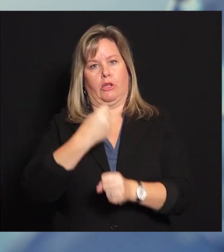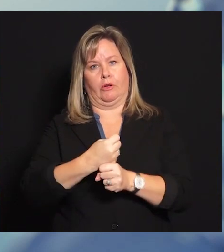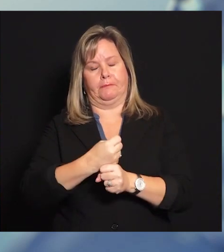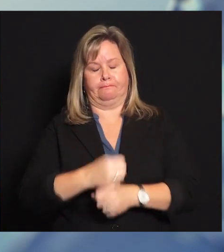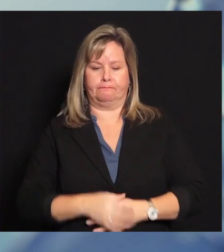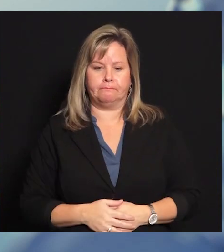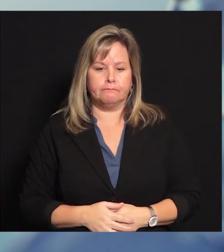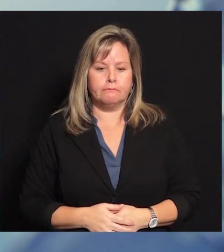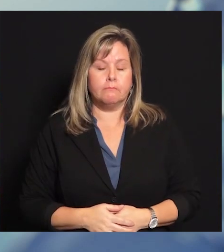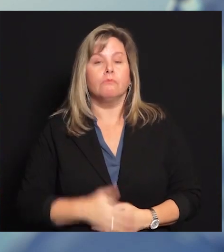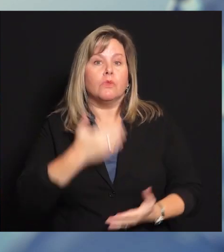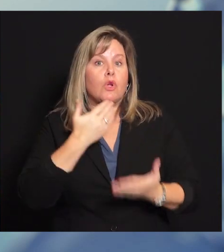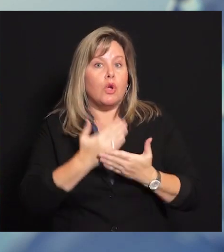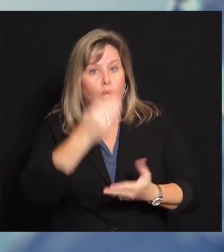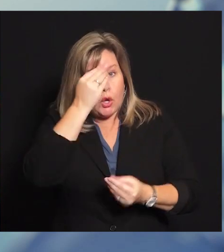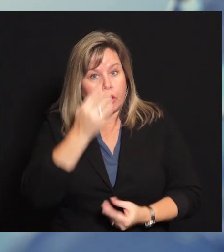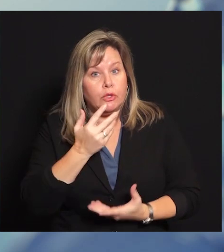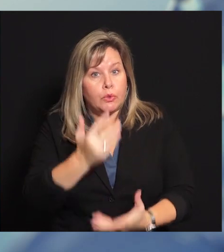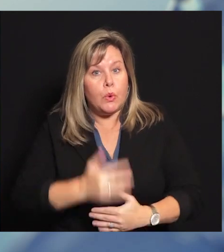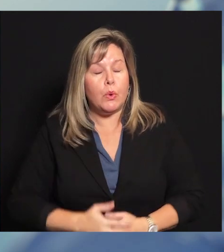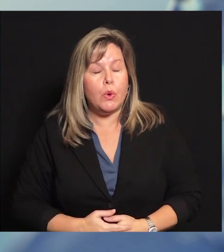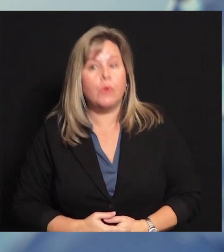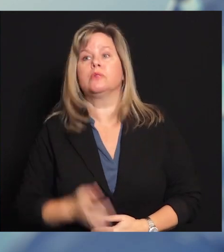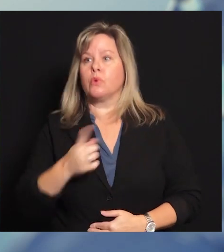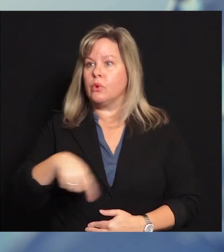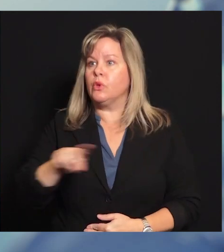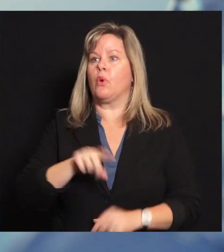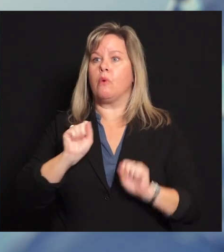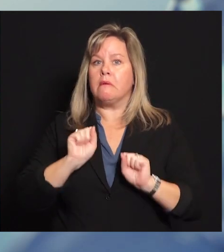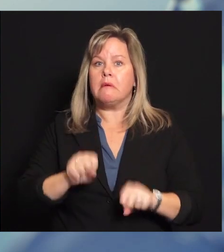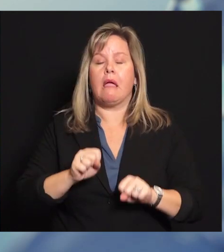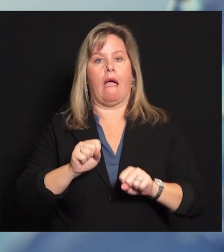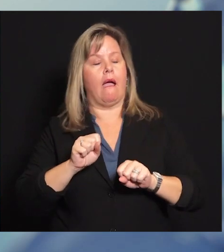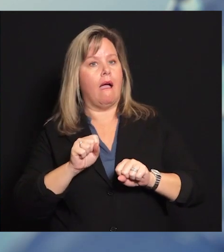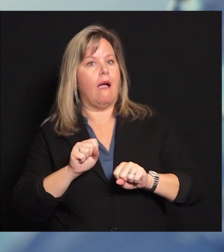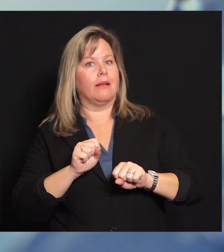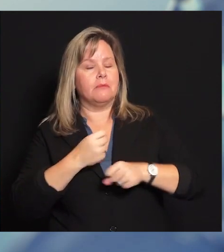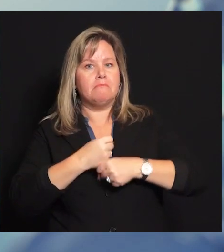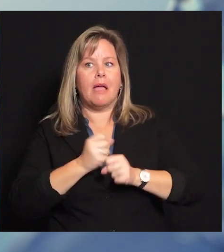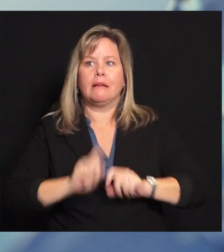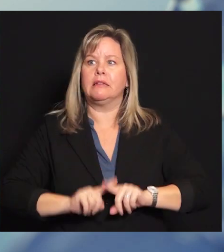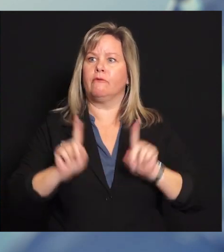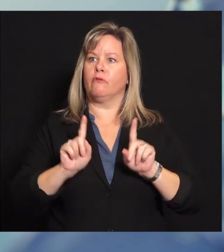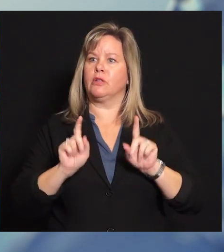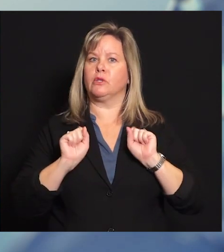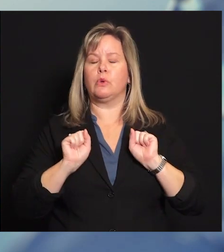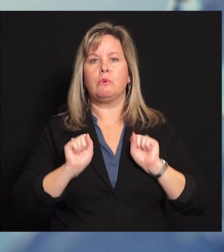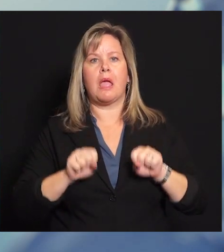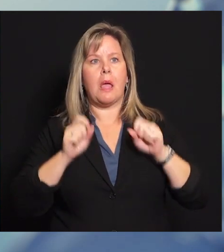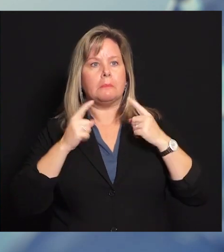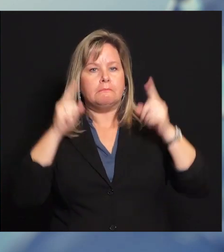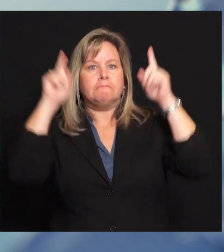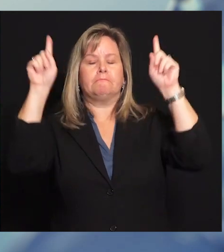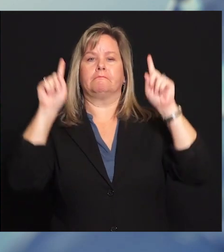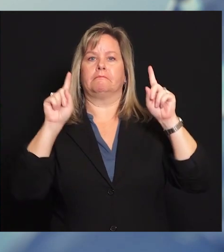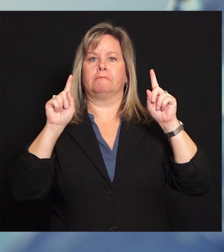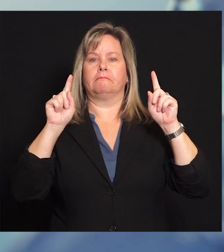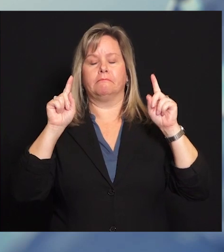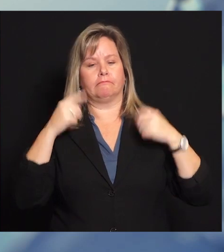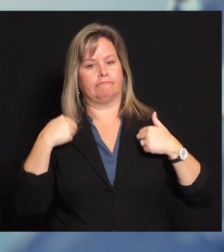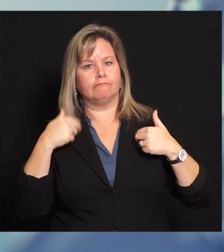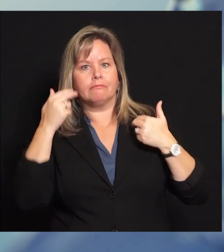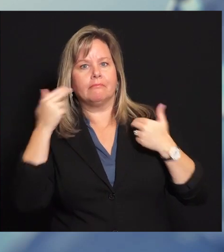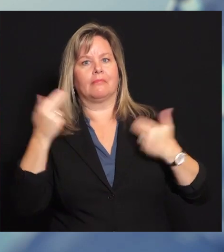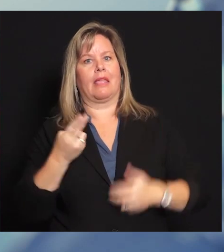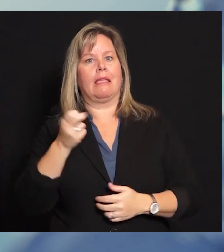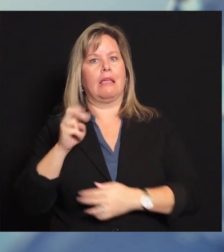have good news. It's not too late to make a difference and to be a hero. Your actions right now can still make it hard for this virus